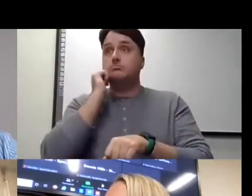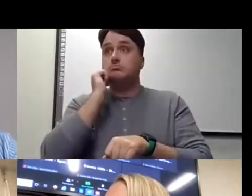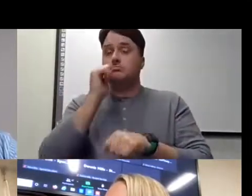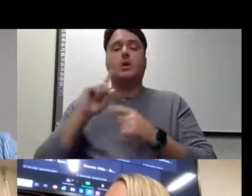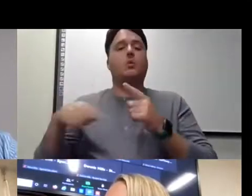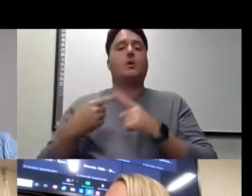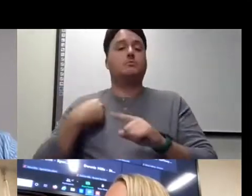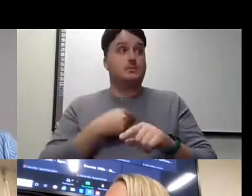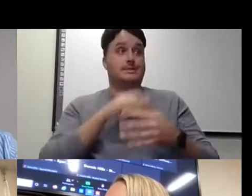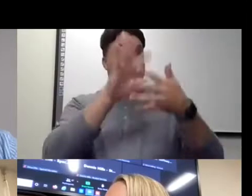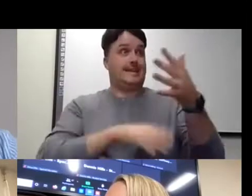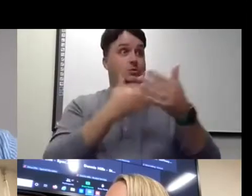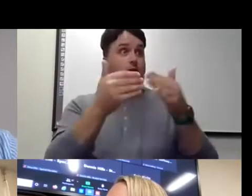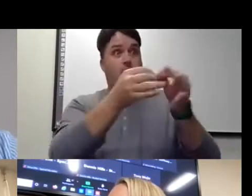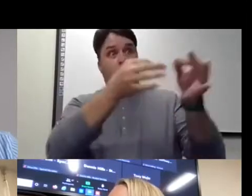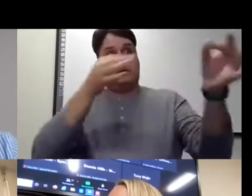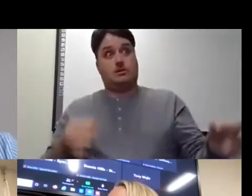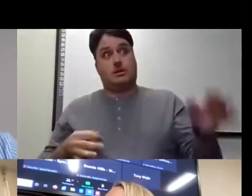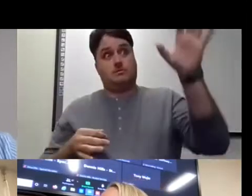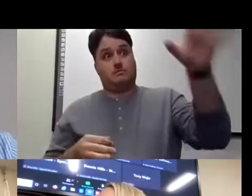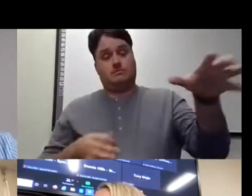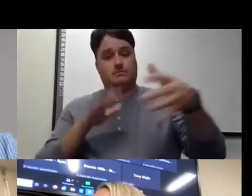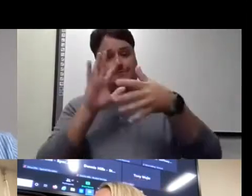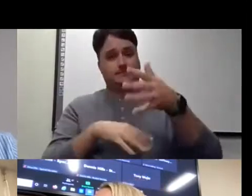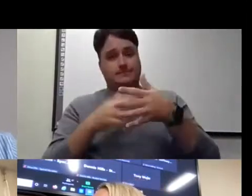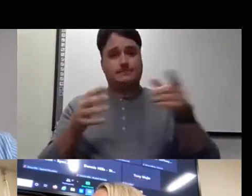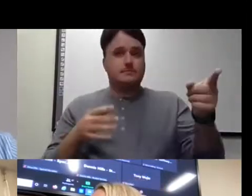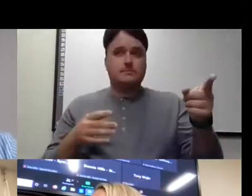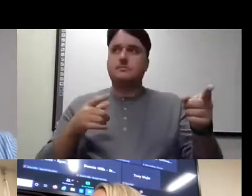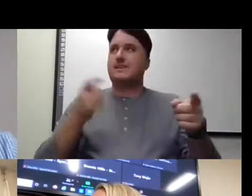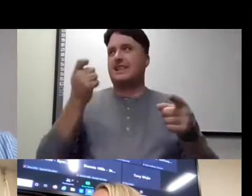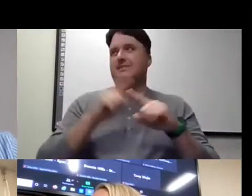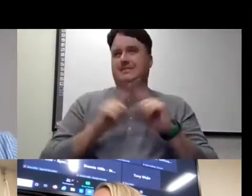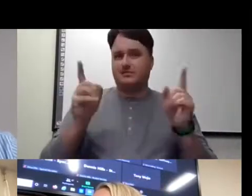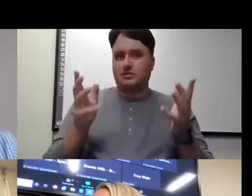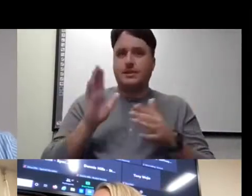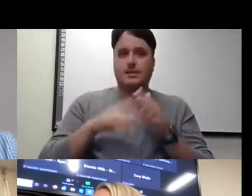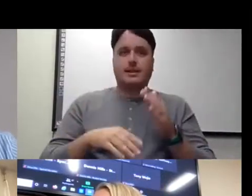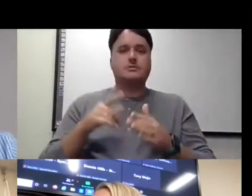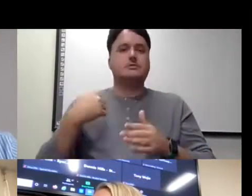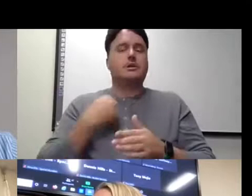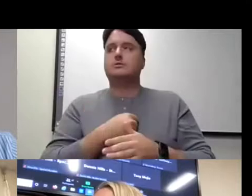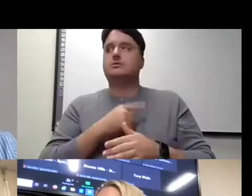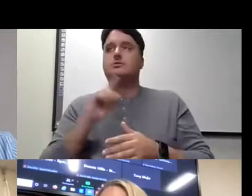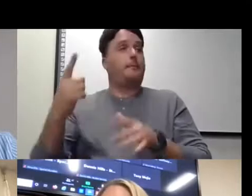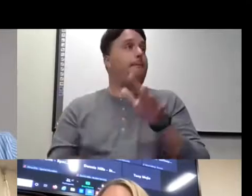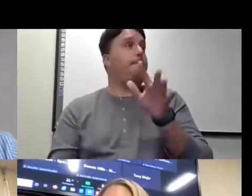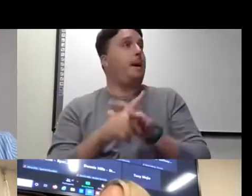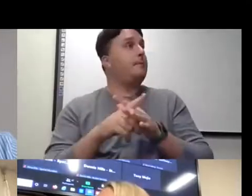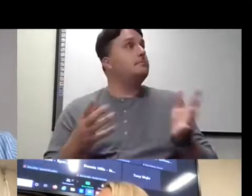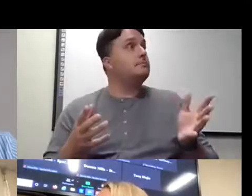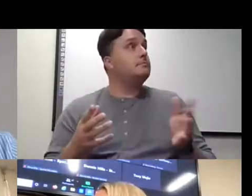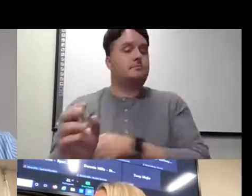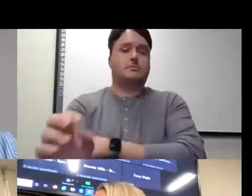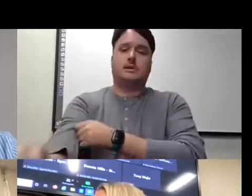do schedule them ahead of time, it's, you know, it's a little different, right, than just like popping in. I do think